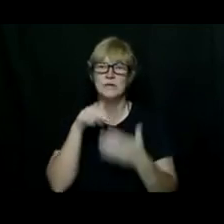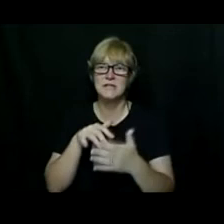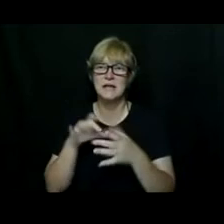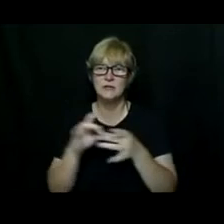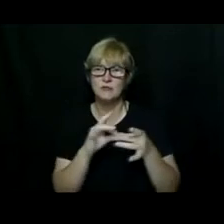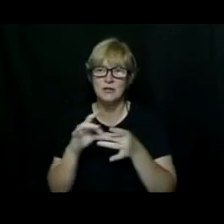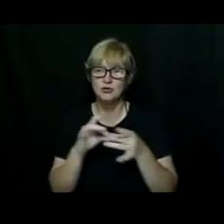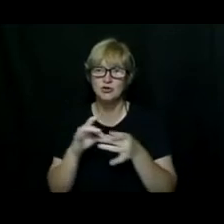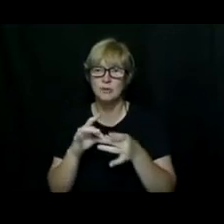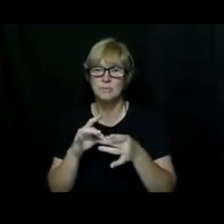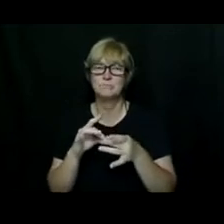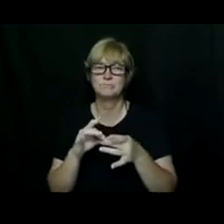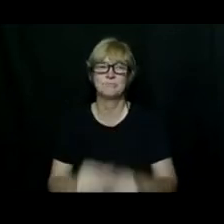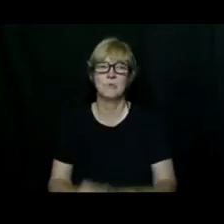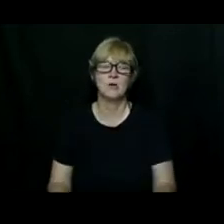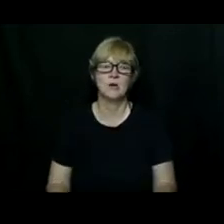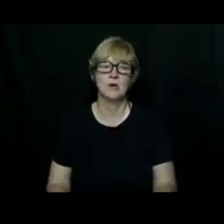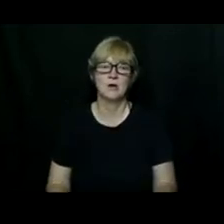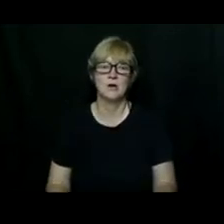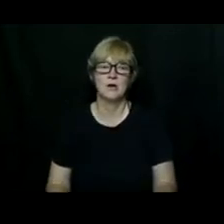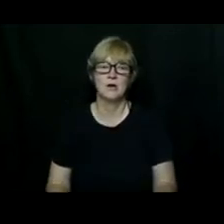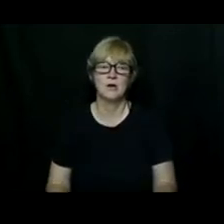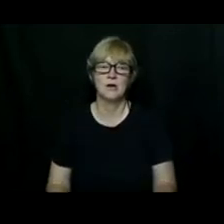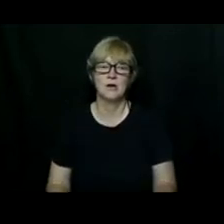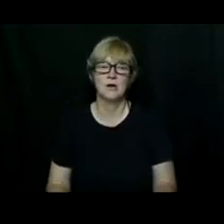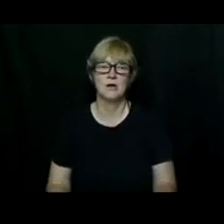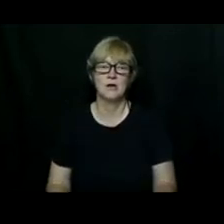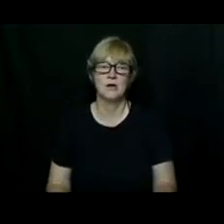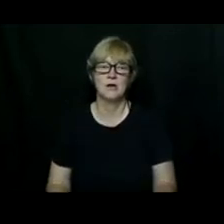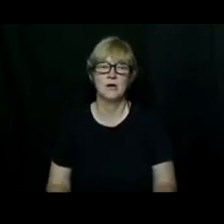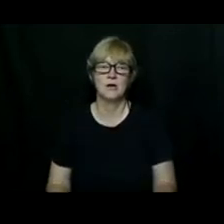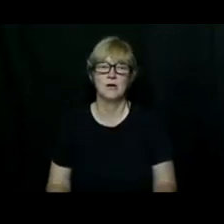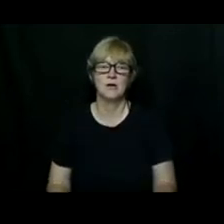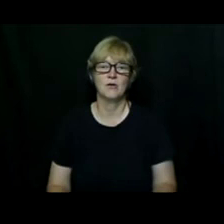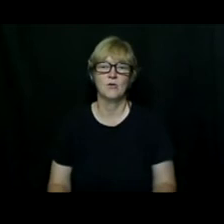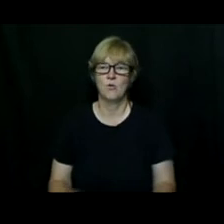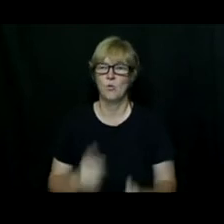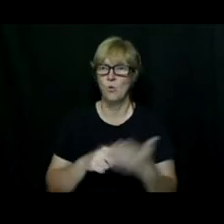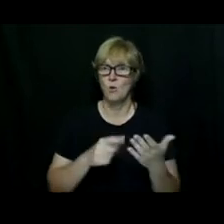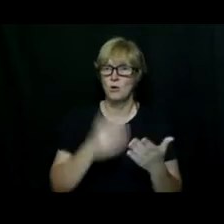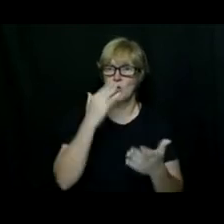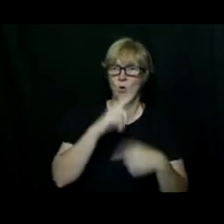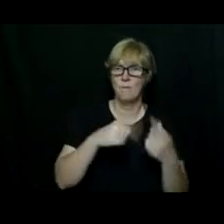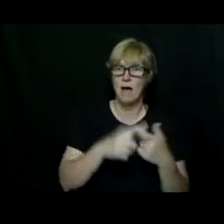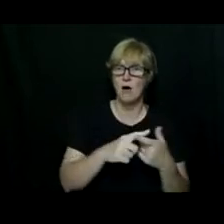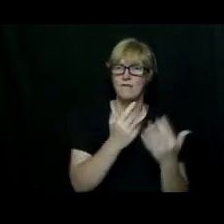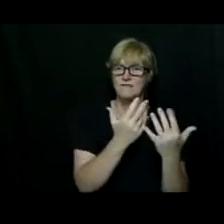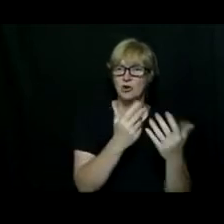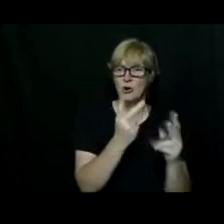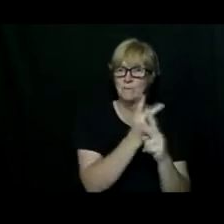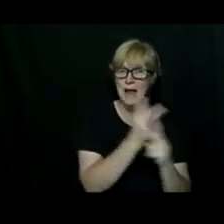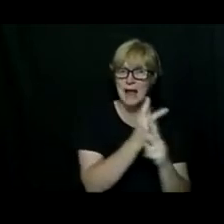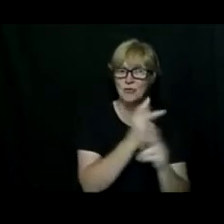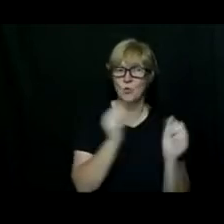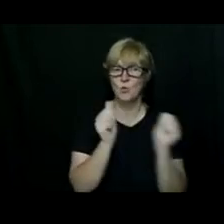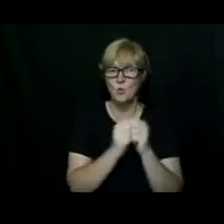to situate the findings on finger math in existing numerical cognition models. So often when we